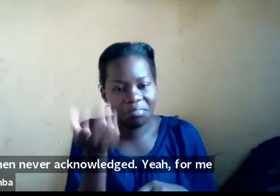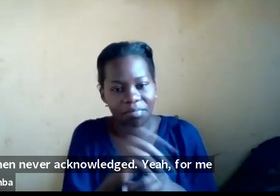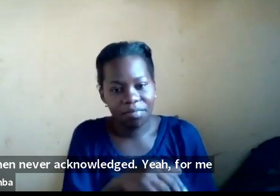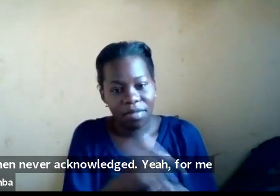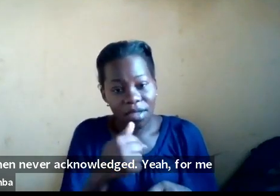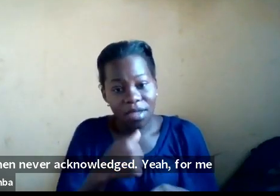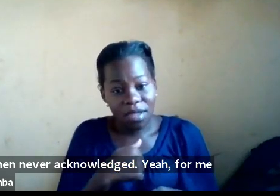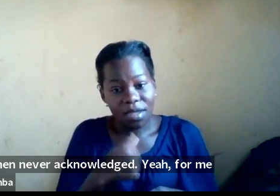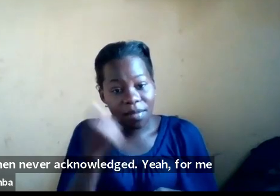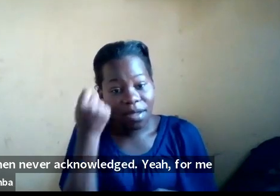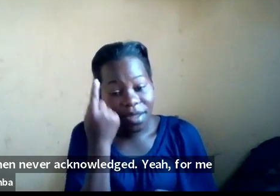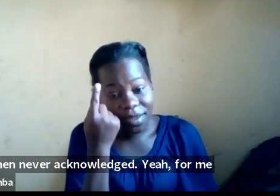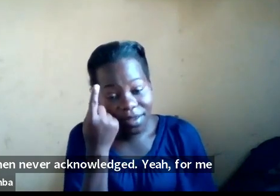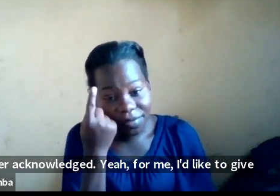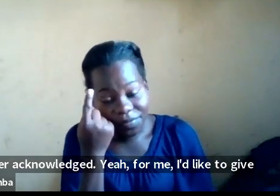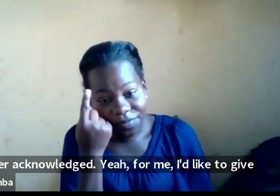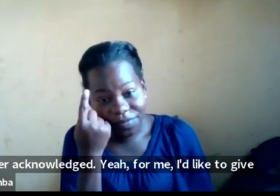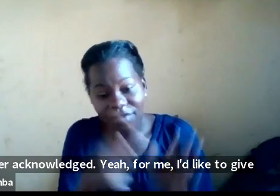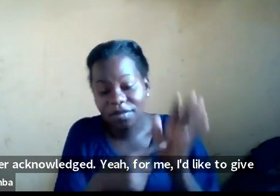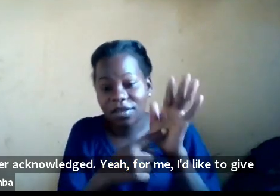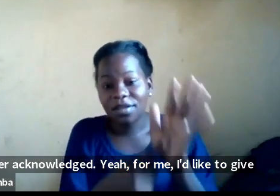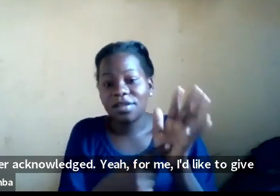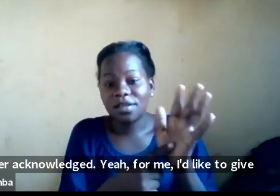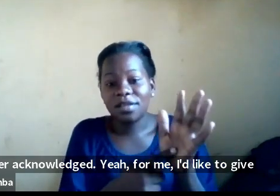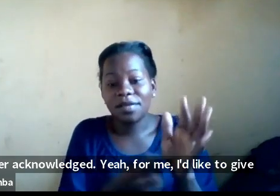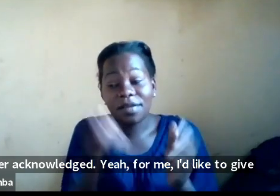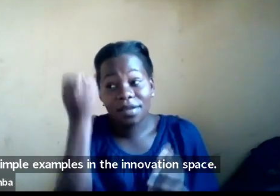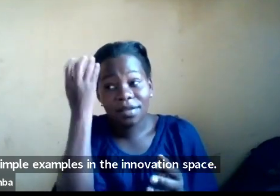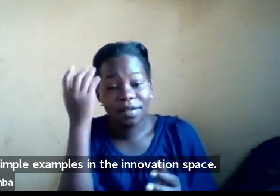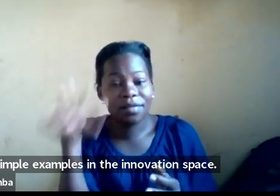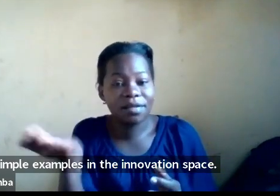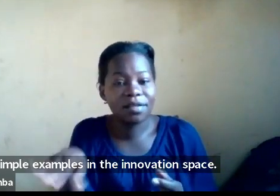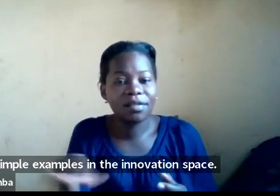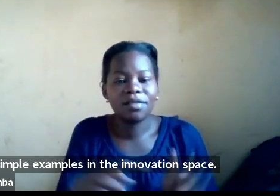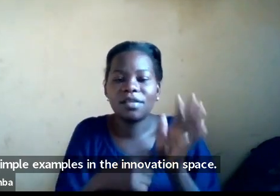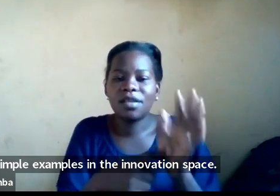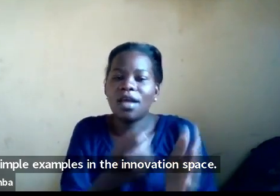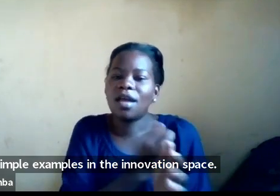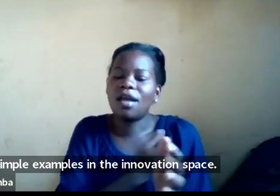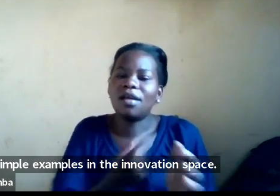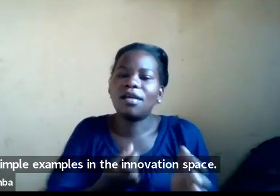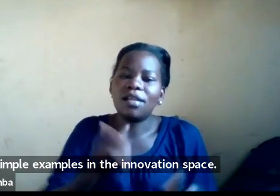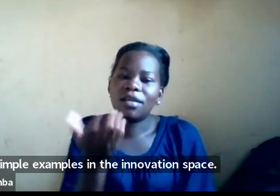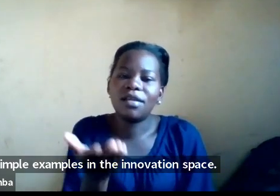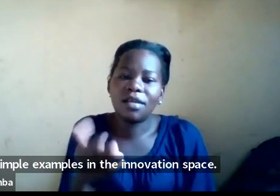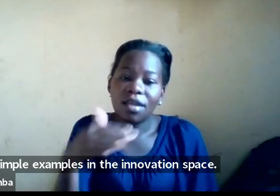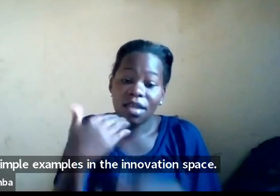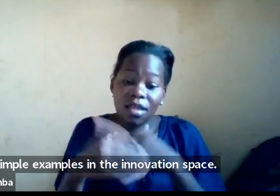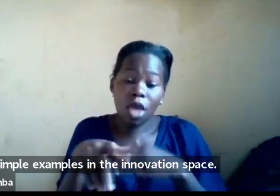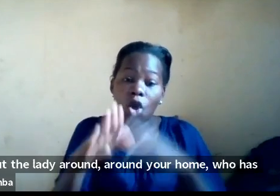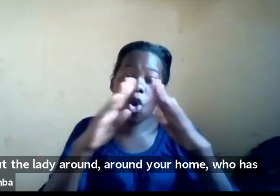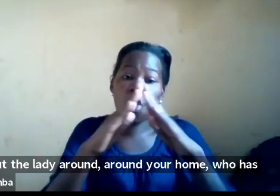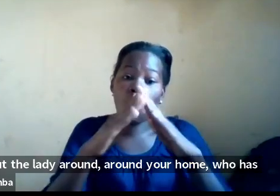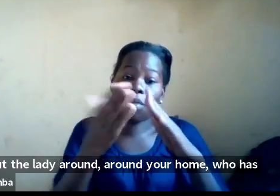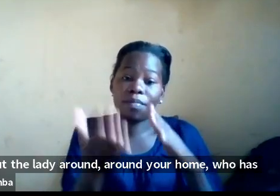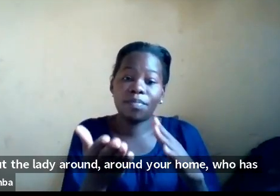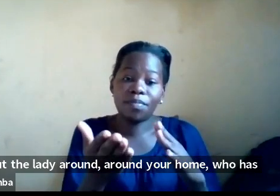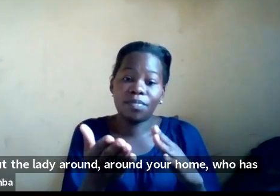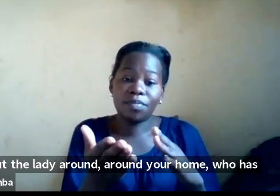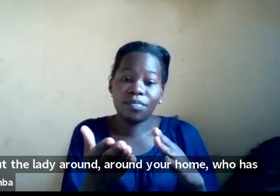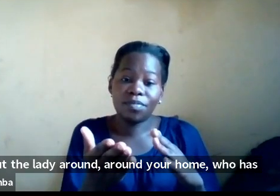give simple examples in the innovation space. Think about the lady around your home who has this small, what we